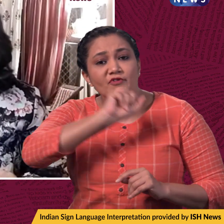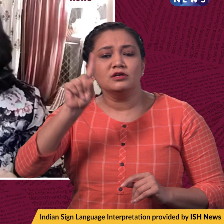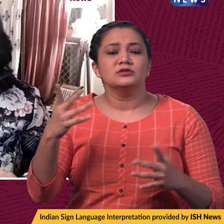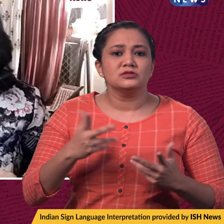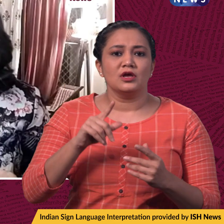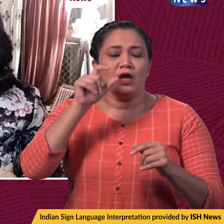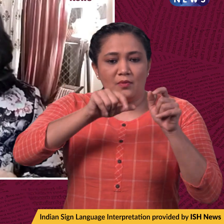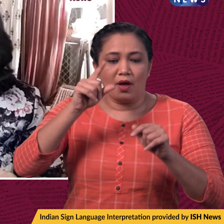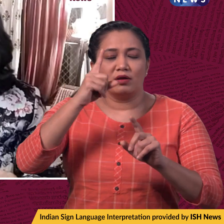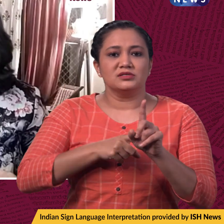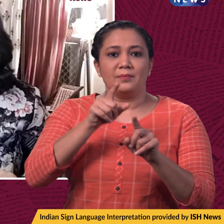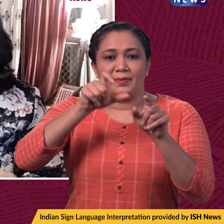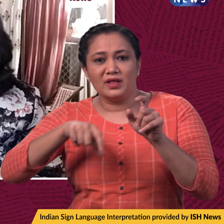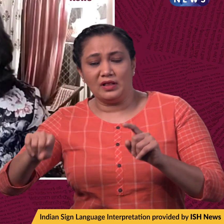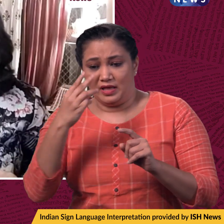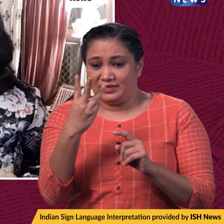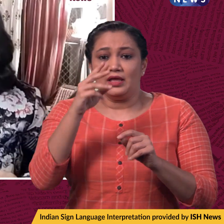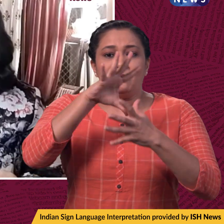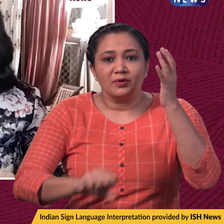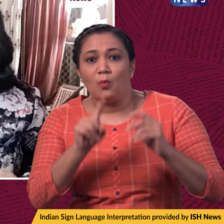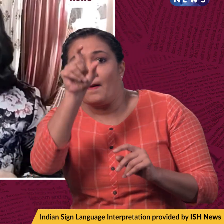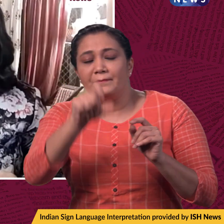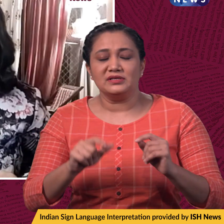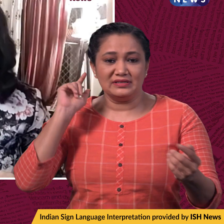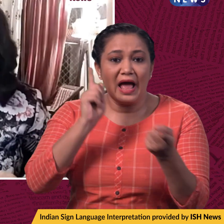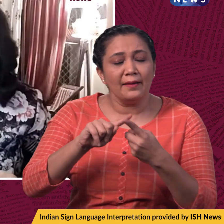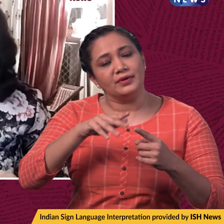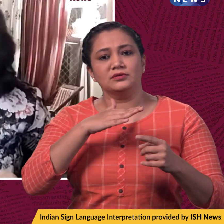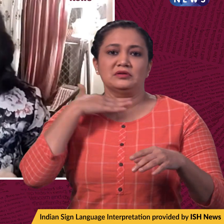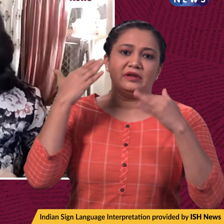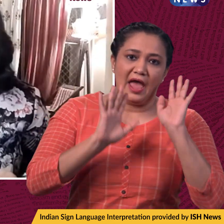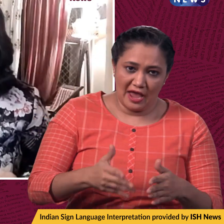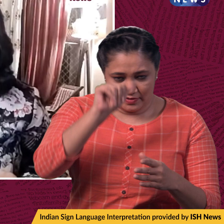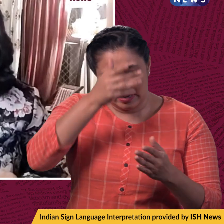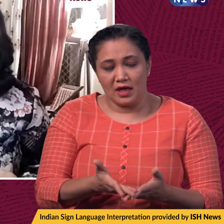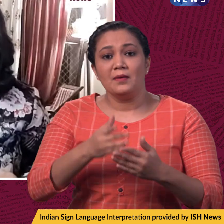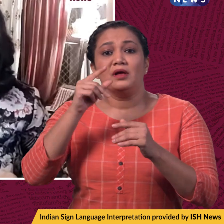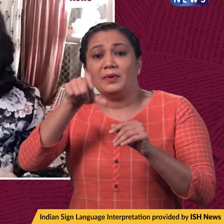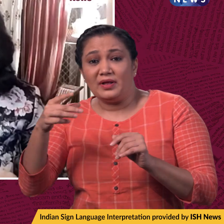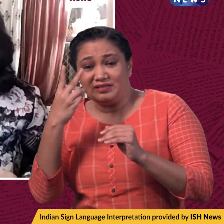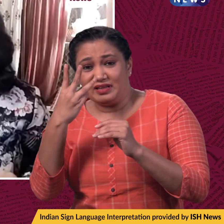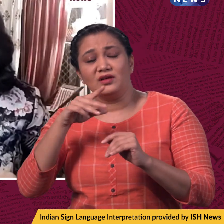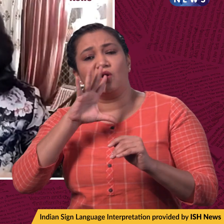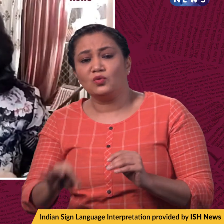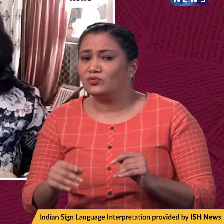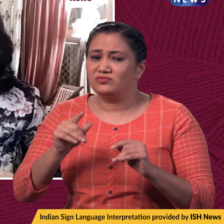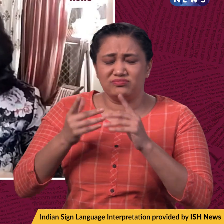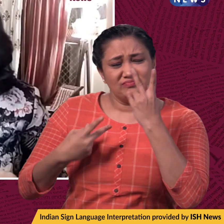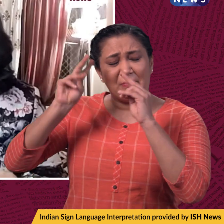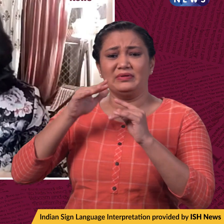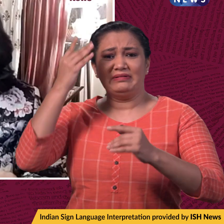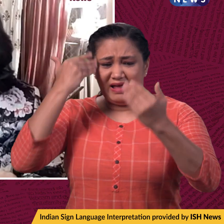number of persons killed and ranks number 3 per number of persons injured in road accidents. Now, the percentage